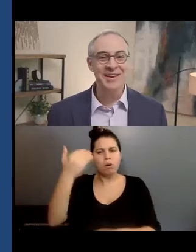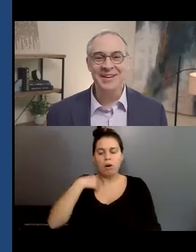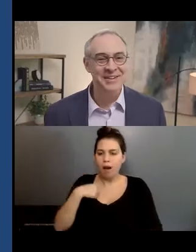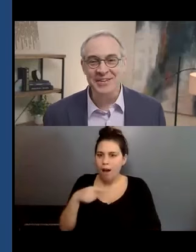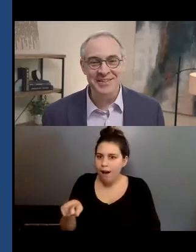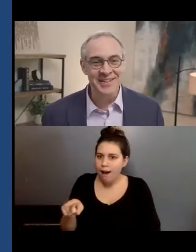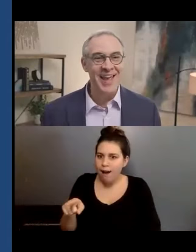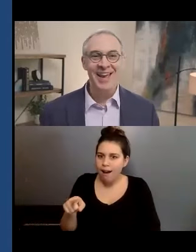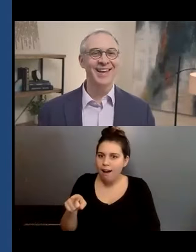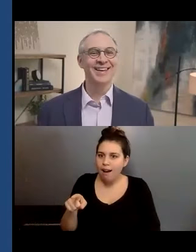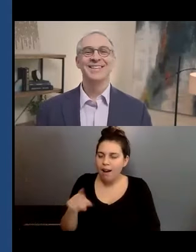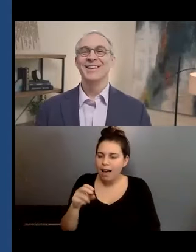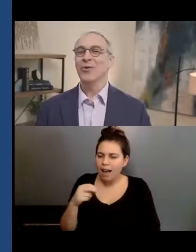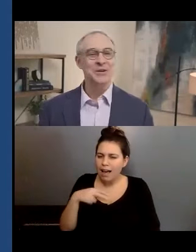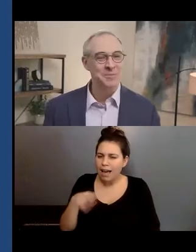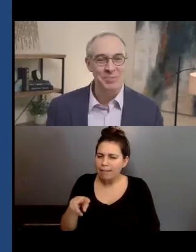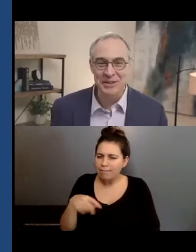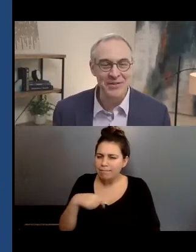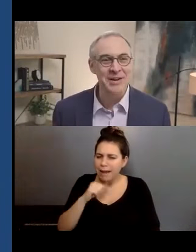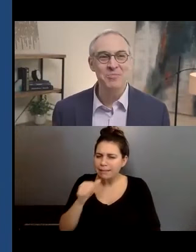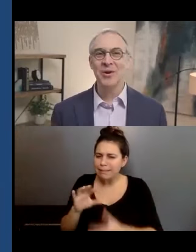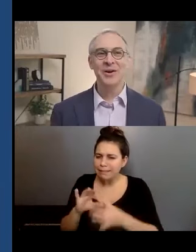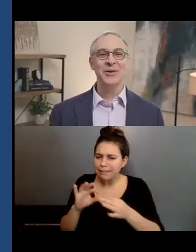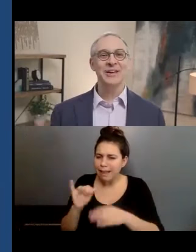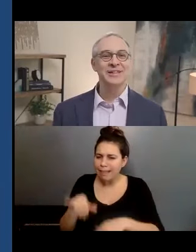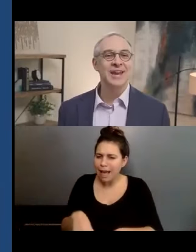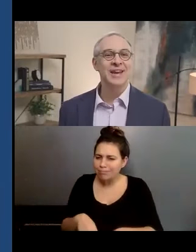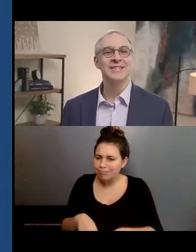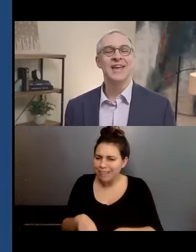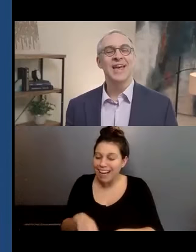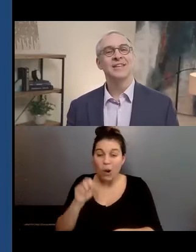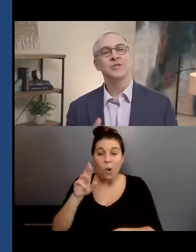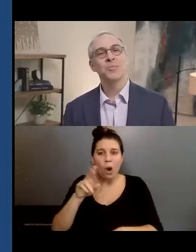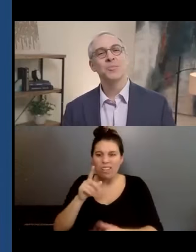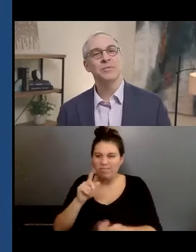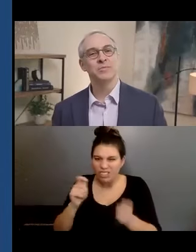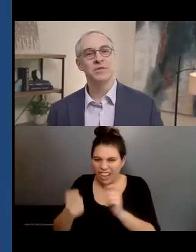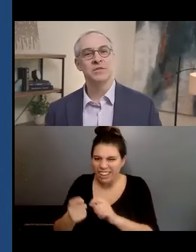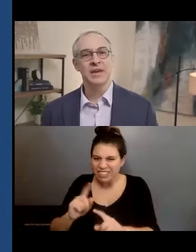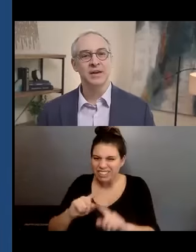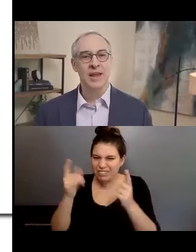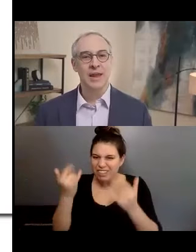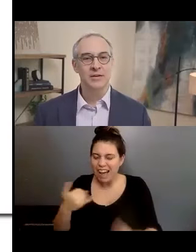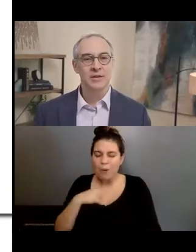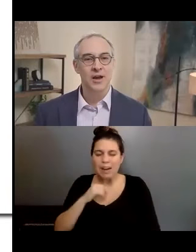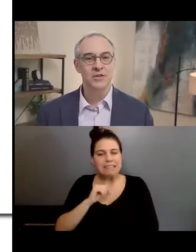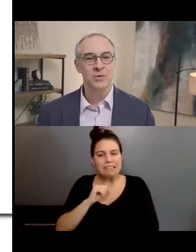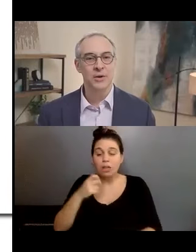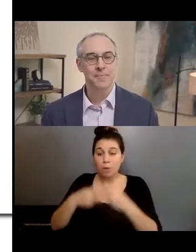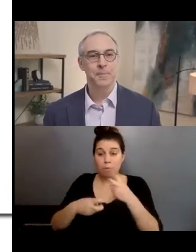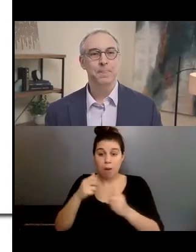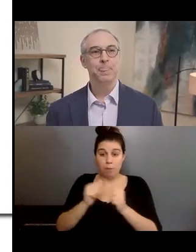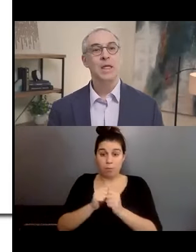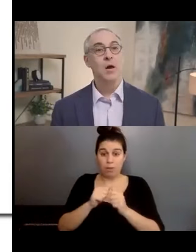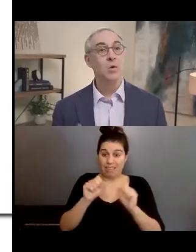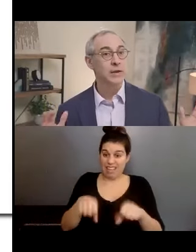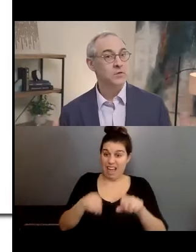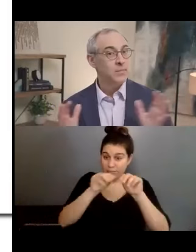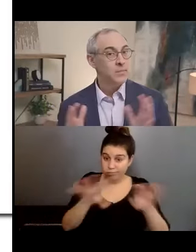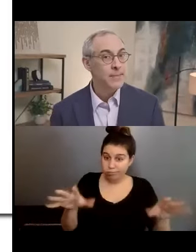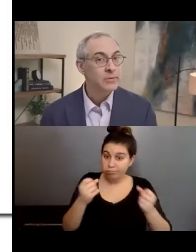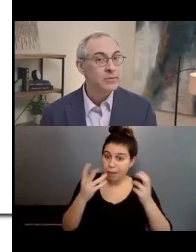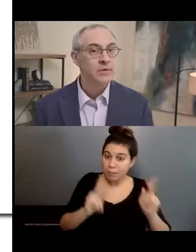something I didn't actually say, or I didn't believe anymore, or had changed. And so there were problems of both scale and continuity.